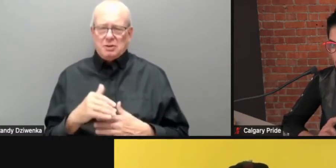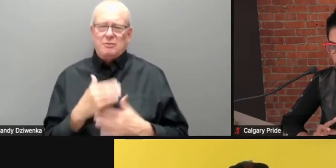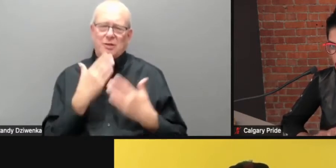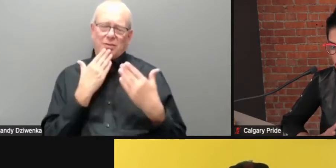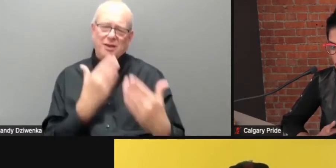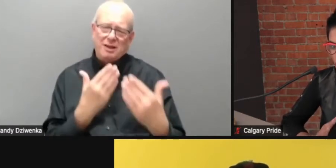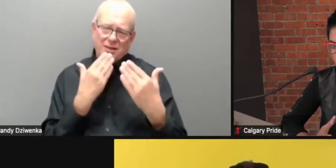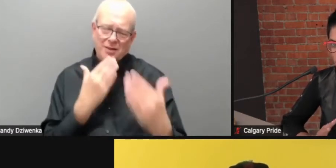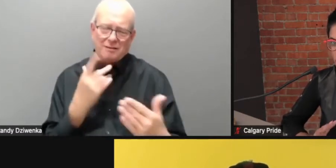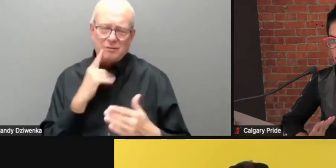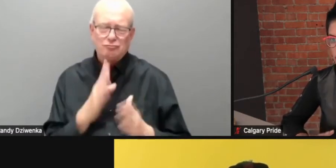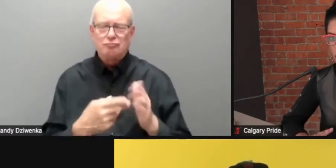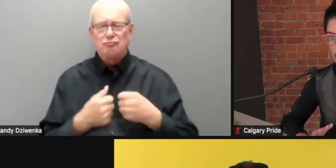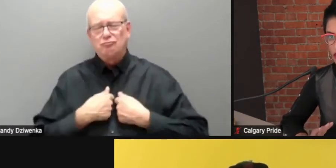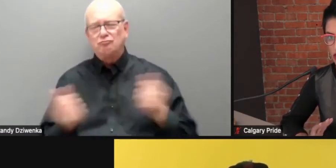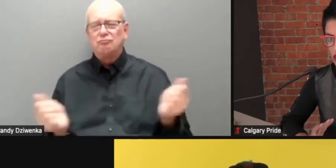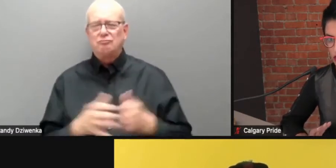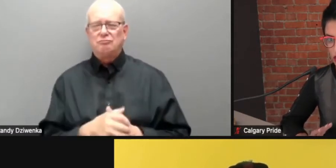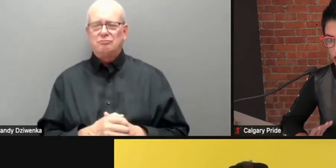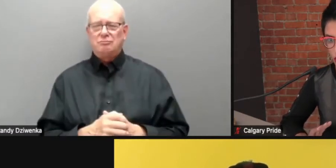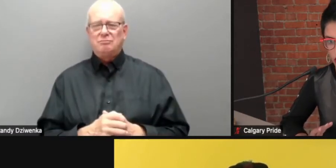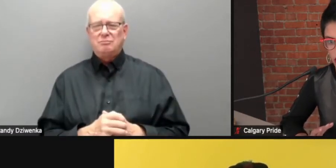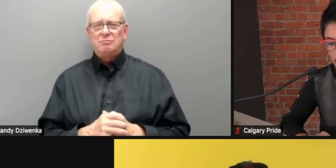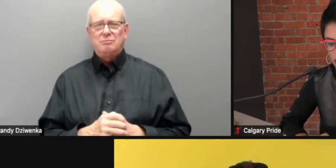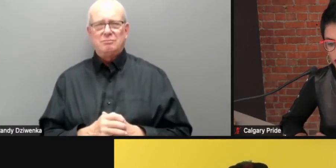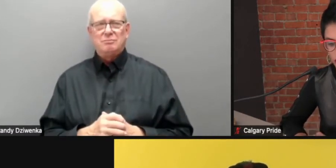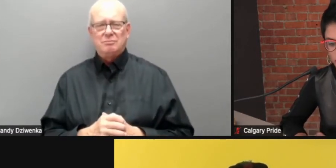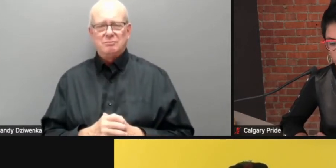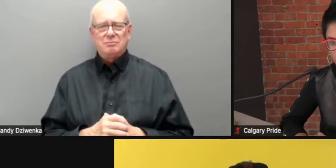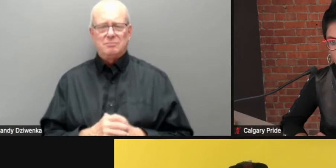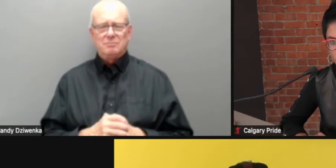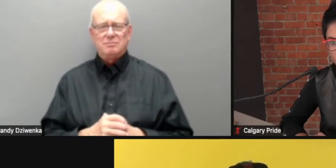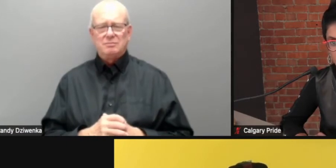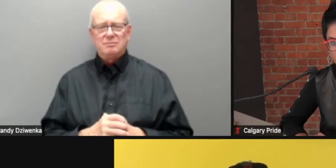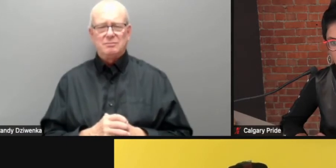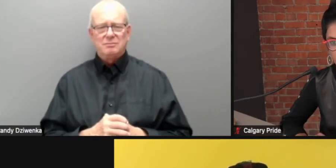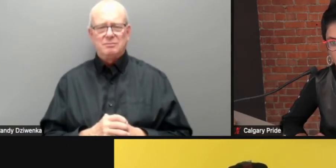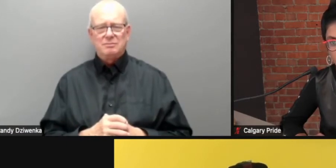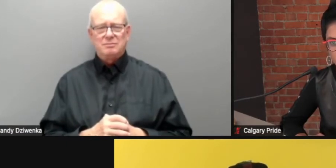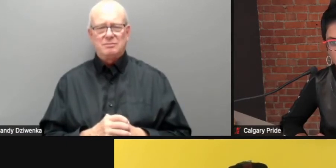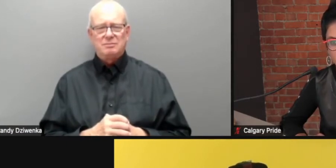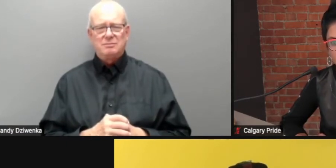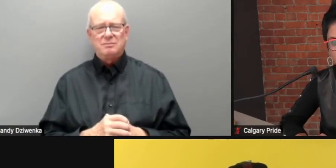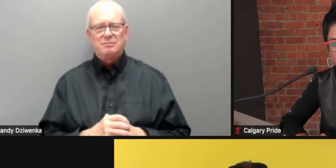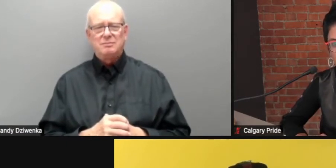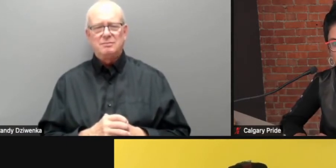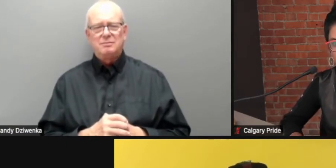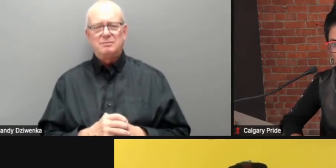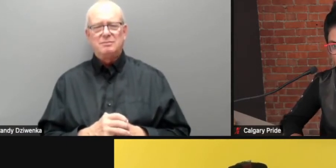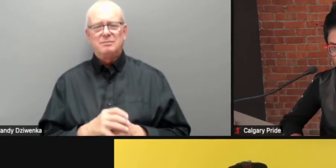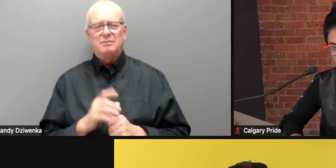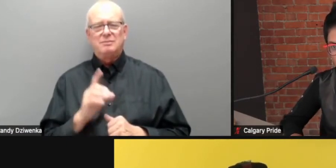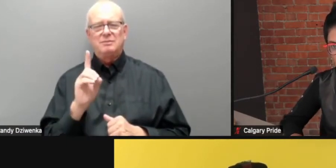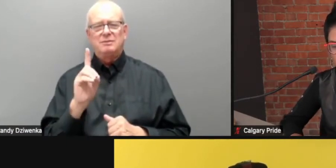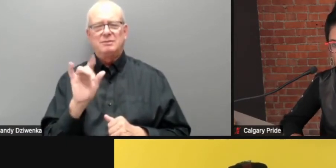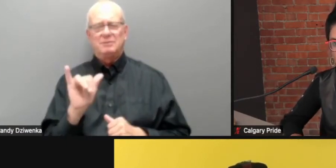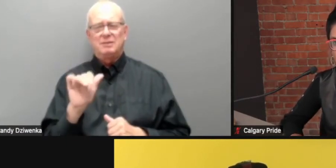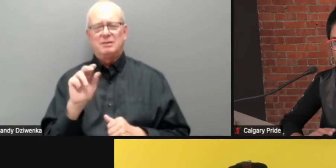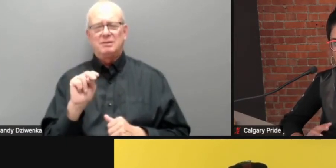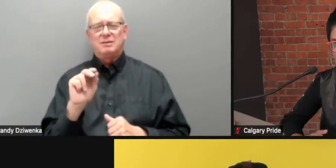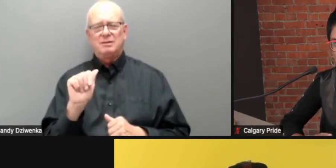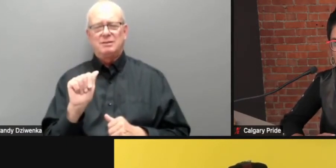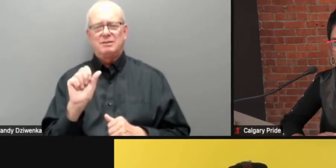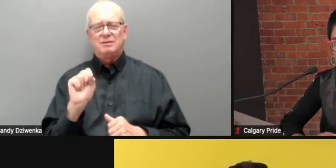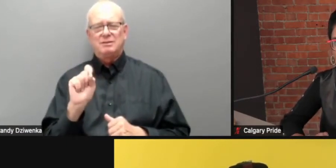Identity and culture are often very much intertwined, and this is very much the case, especially for the South Asian community.